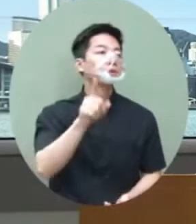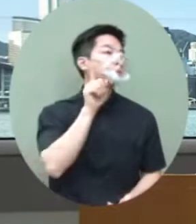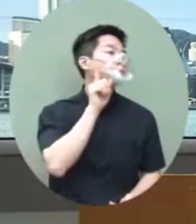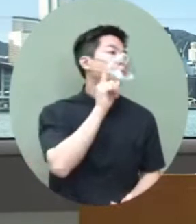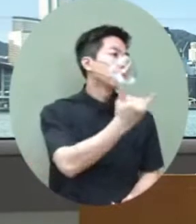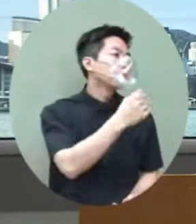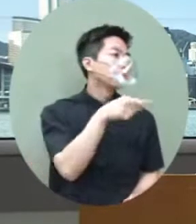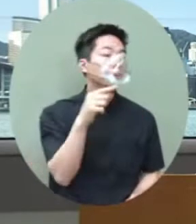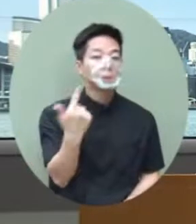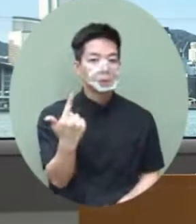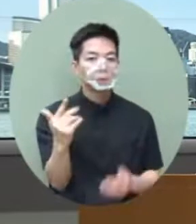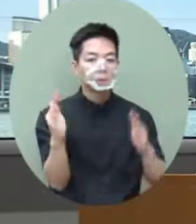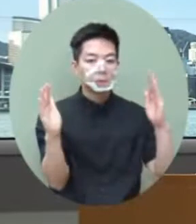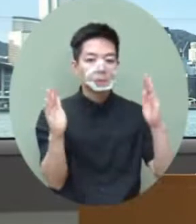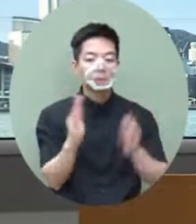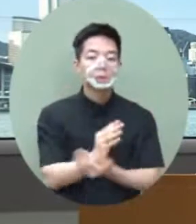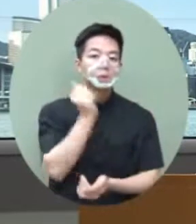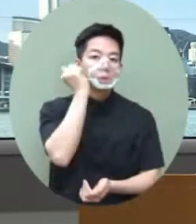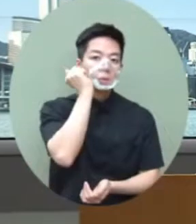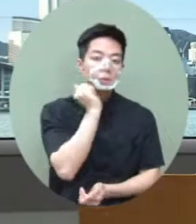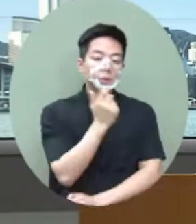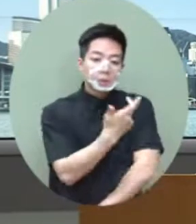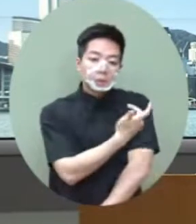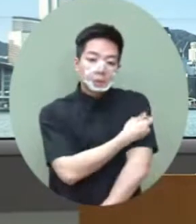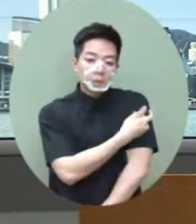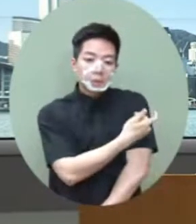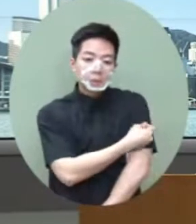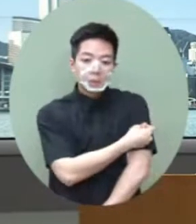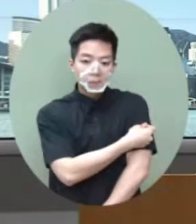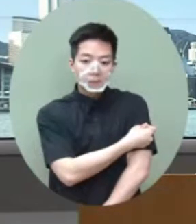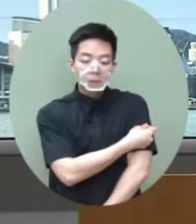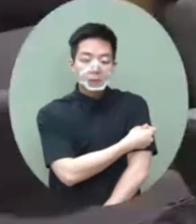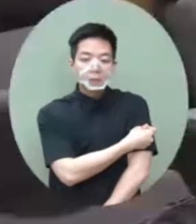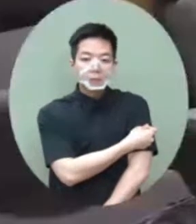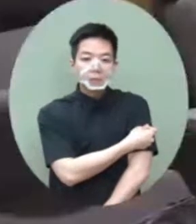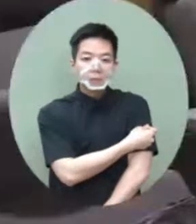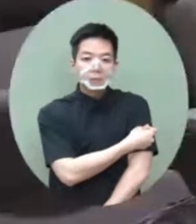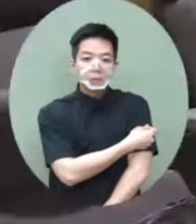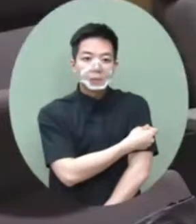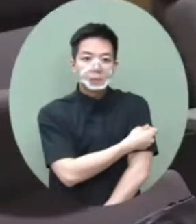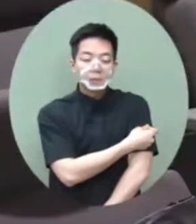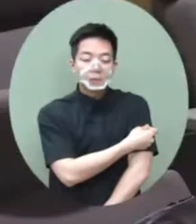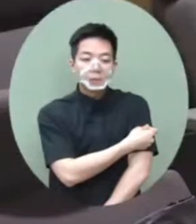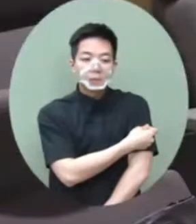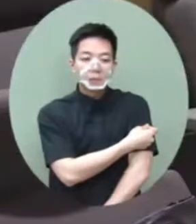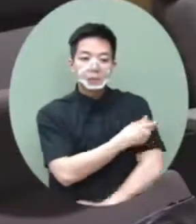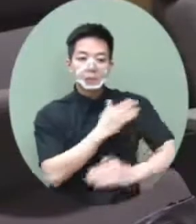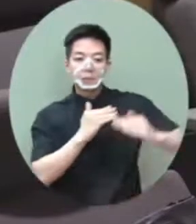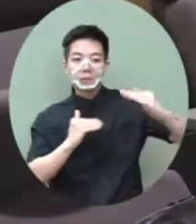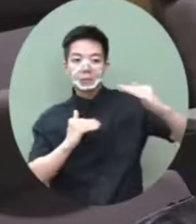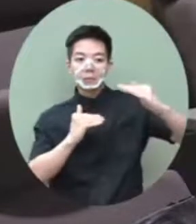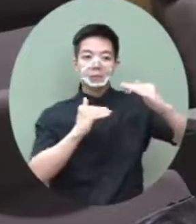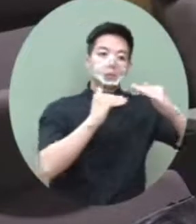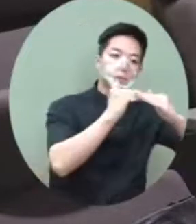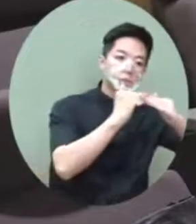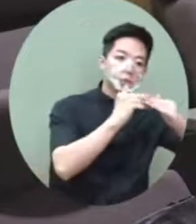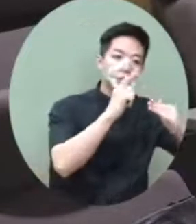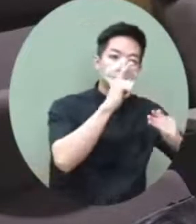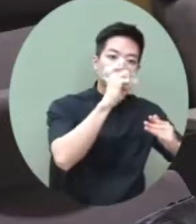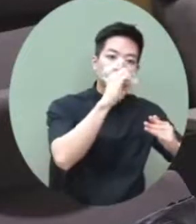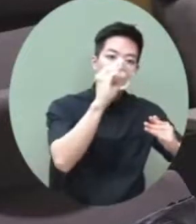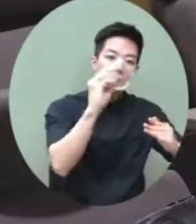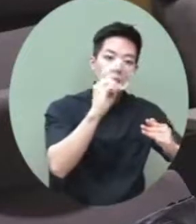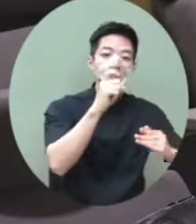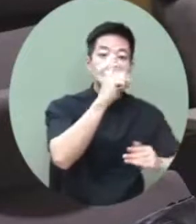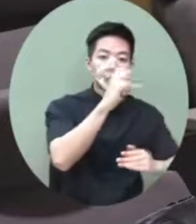elderly vaccination rate should go up to 90%, and the government should sort